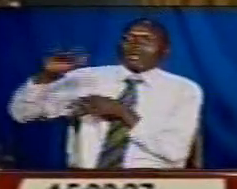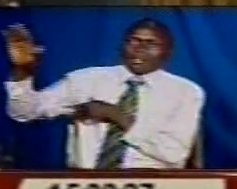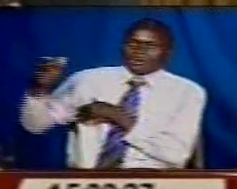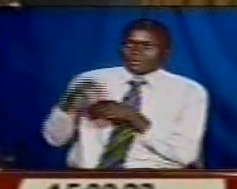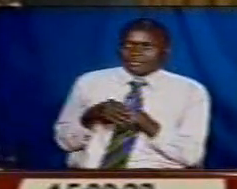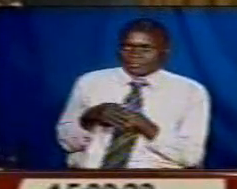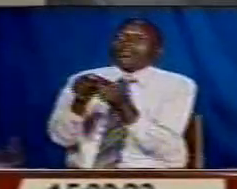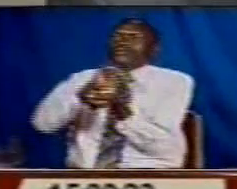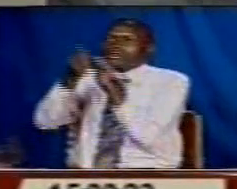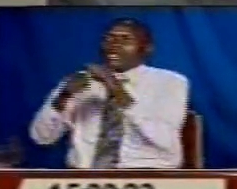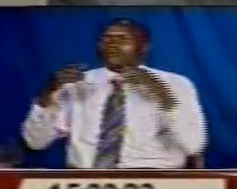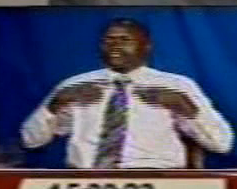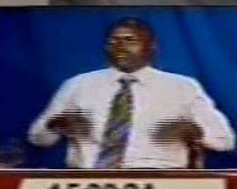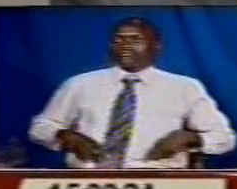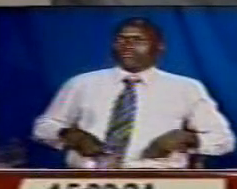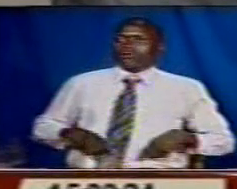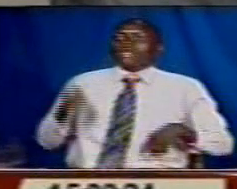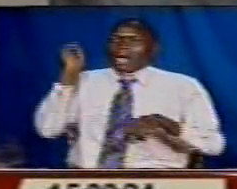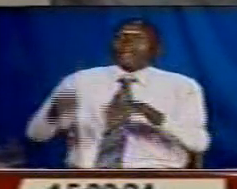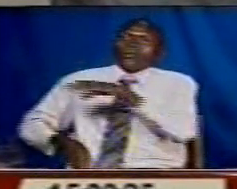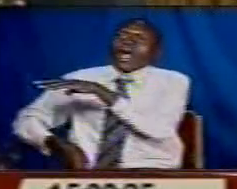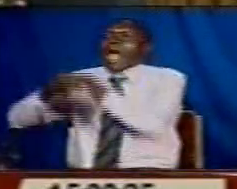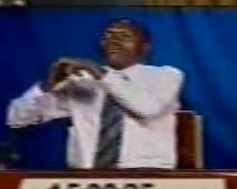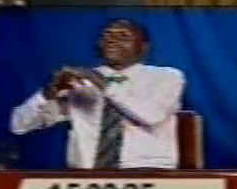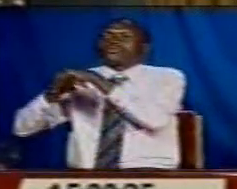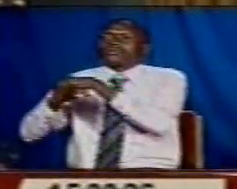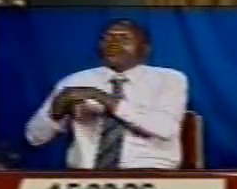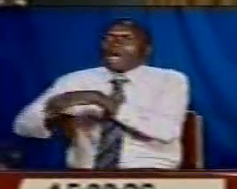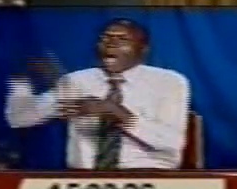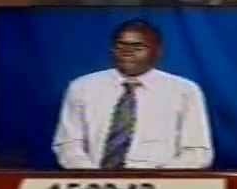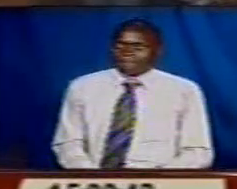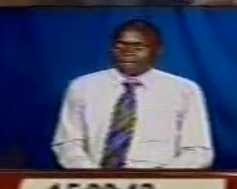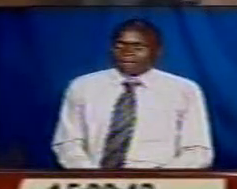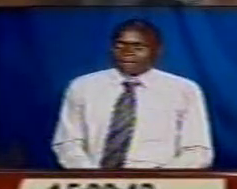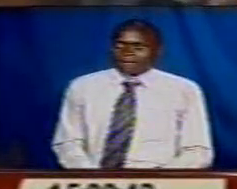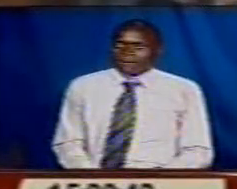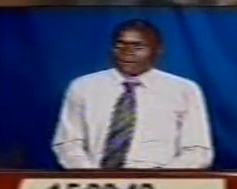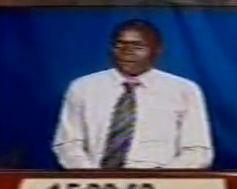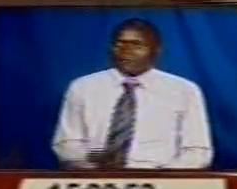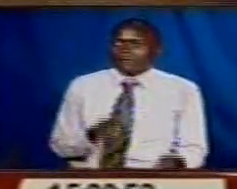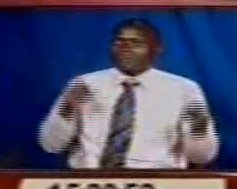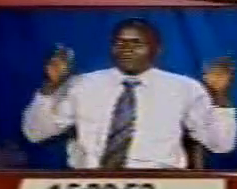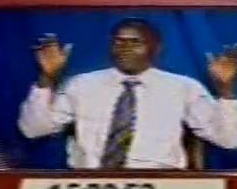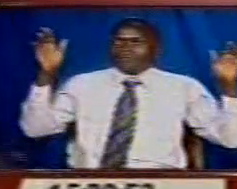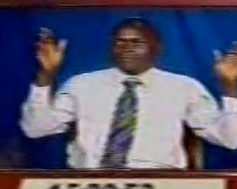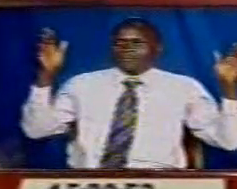still fell on him. Can you go out of the house and come back when you're dressed properly? Sali Mbilu, Citizen Live at 9.